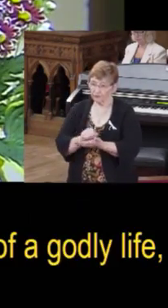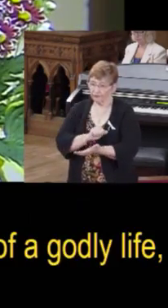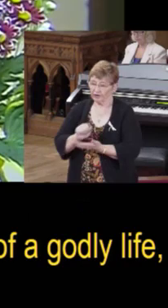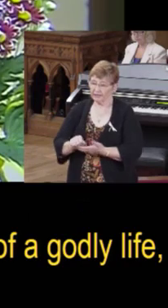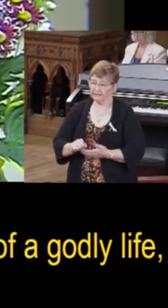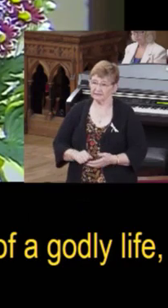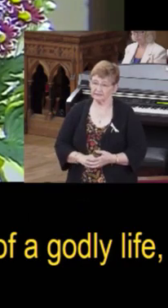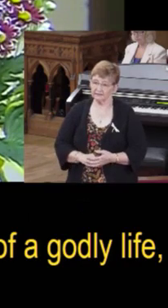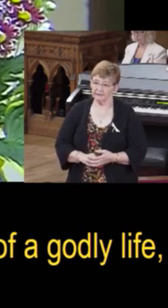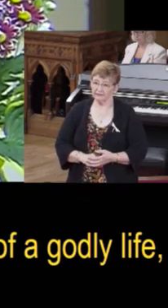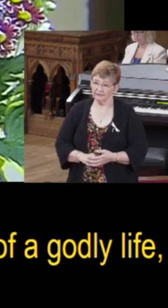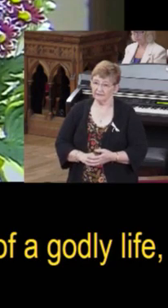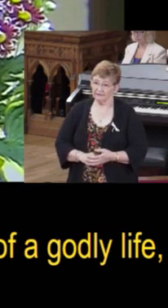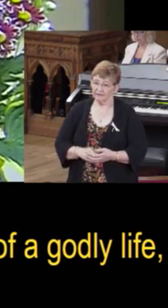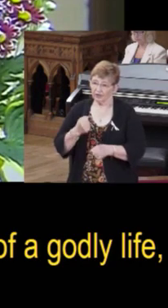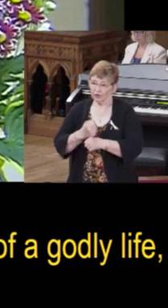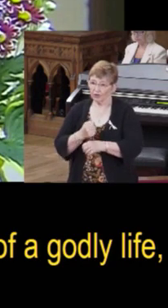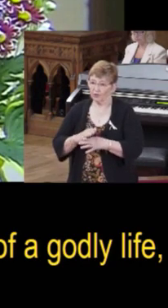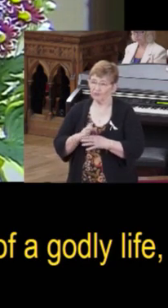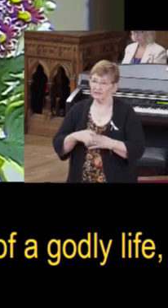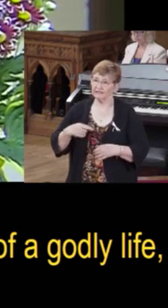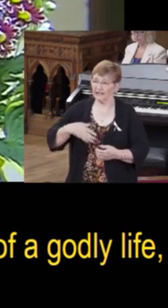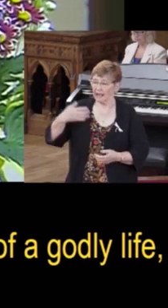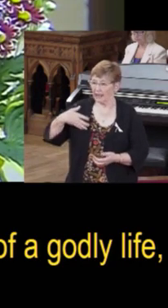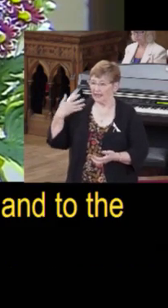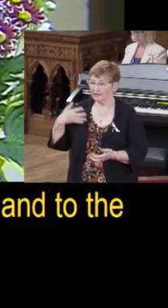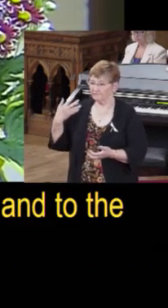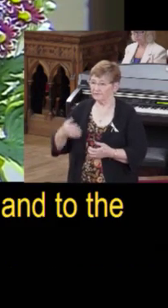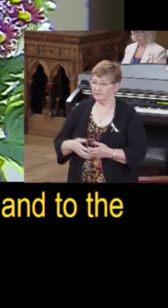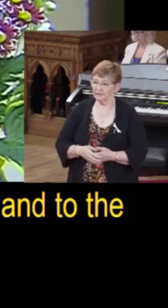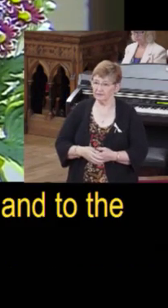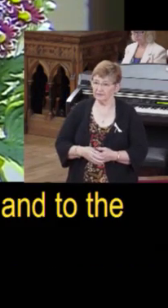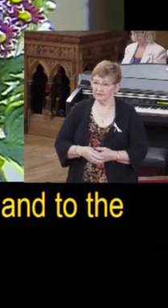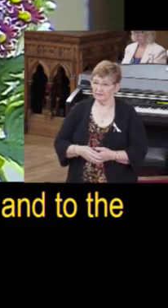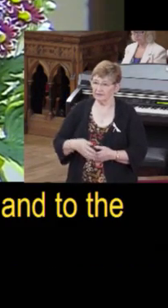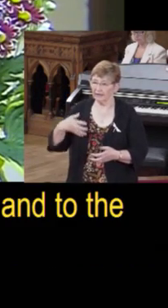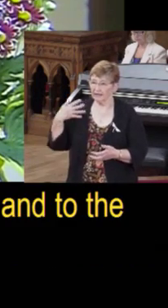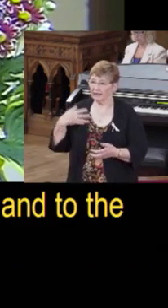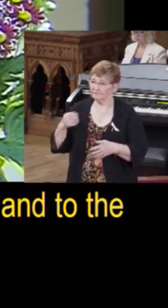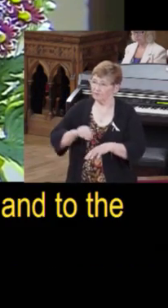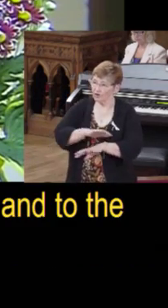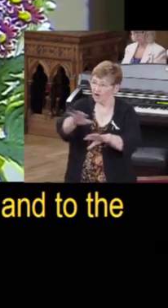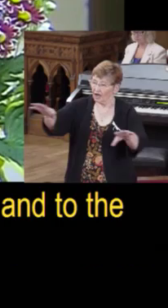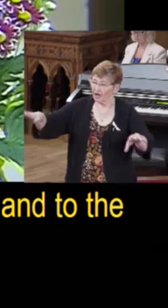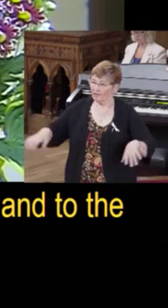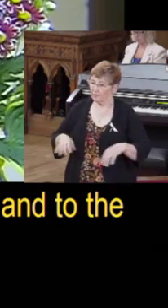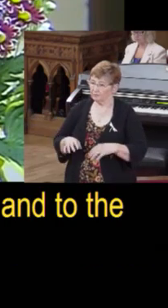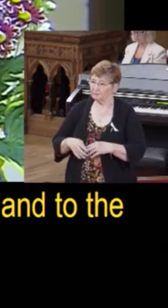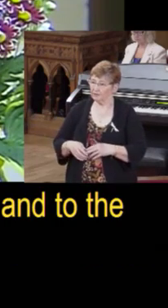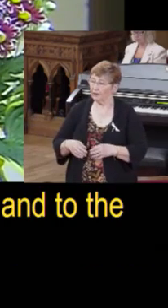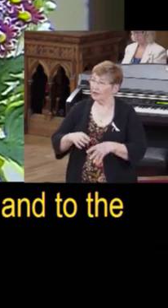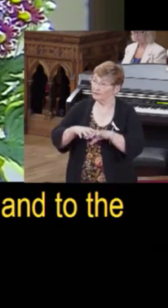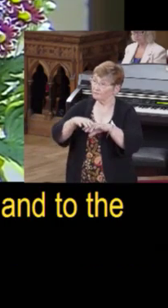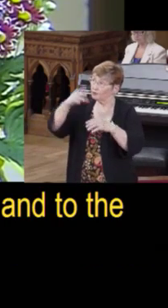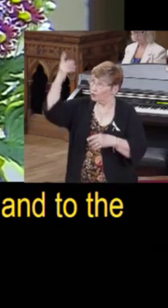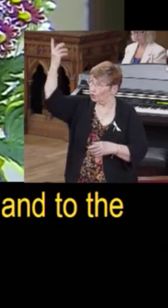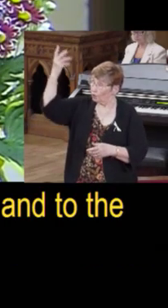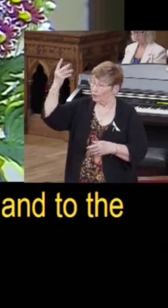follow his example of a godly life, lived in the service of others and to the glory of your